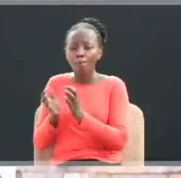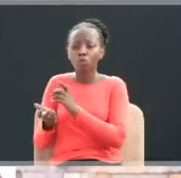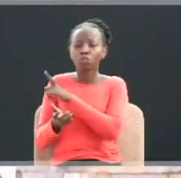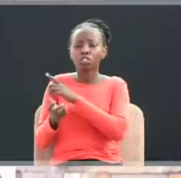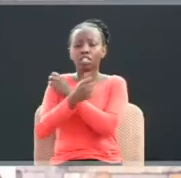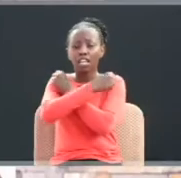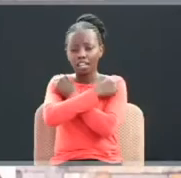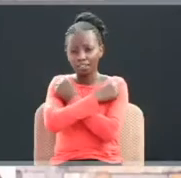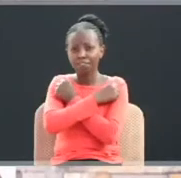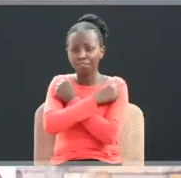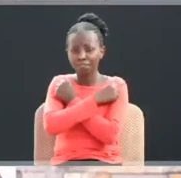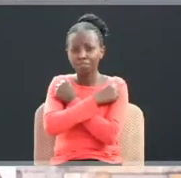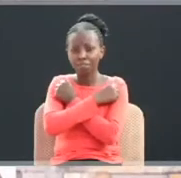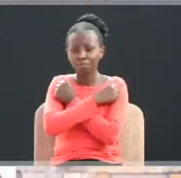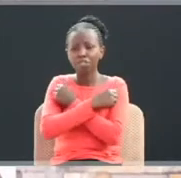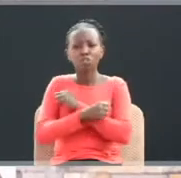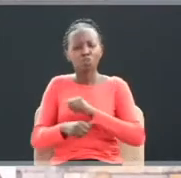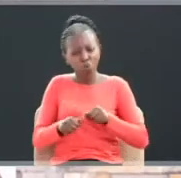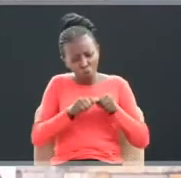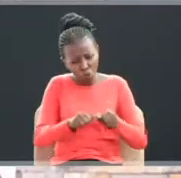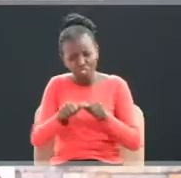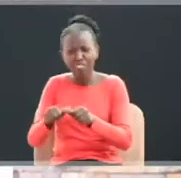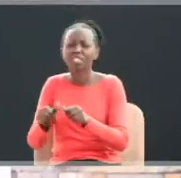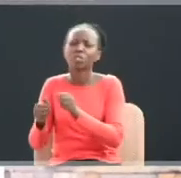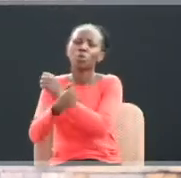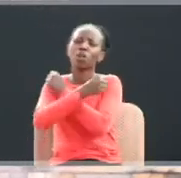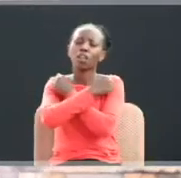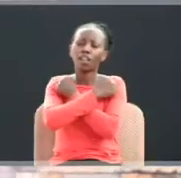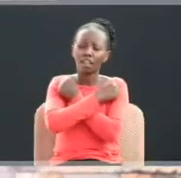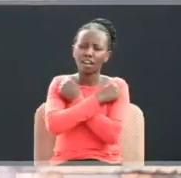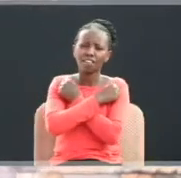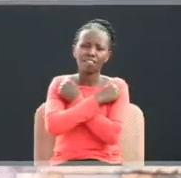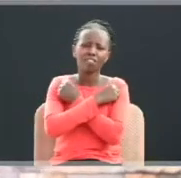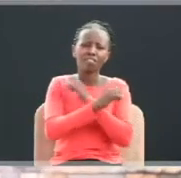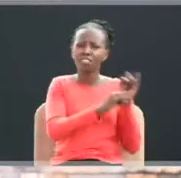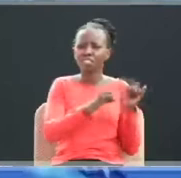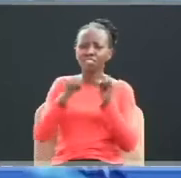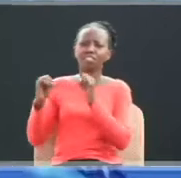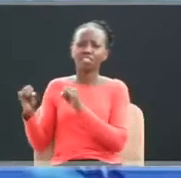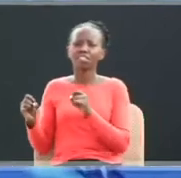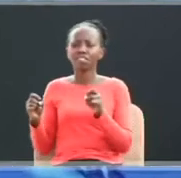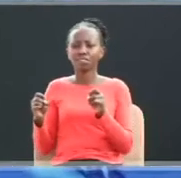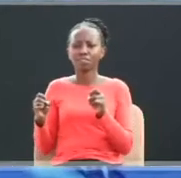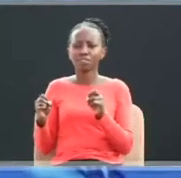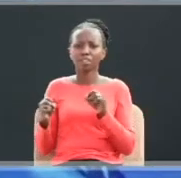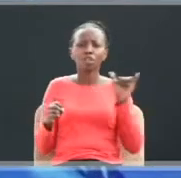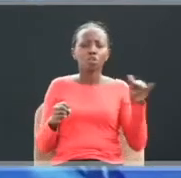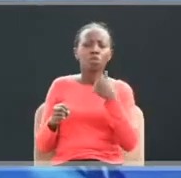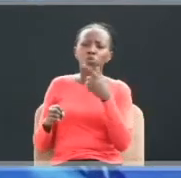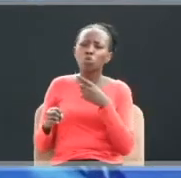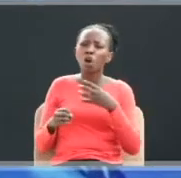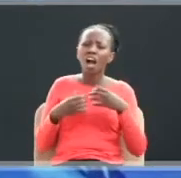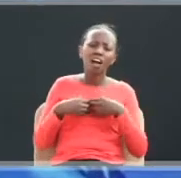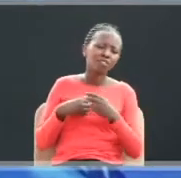as we are, let's keep love together. Let's love one another. Let's be committed with one another. Those that have nothing, let's give